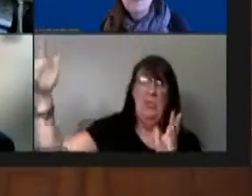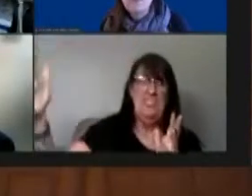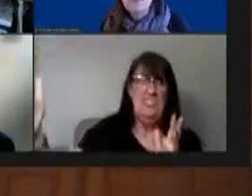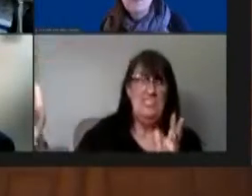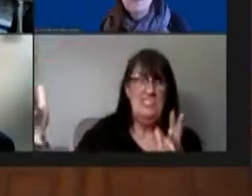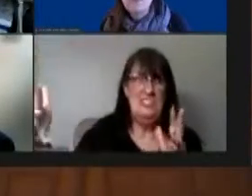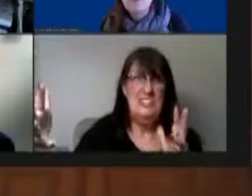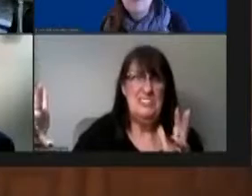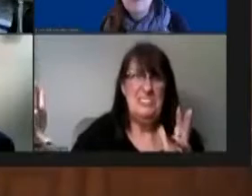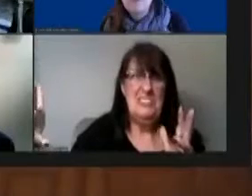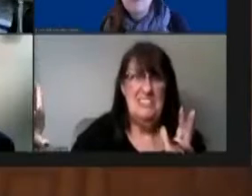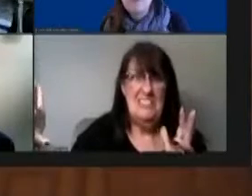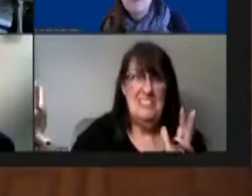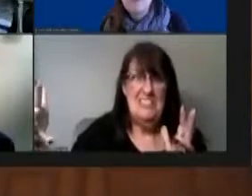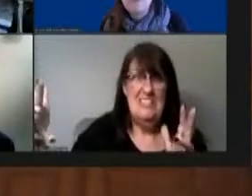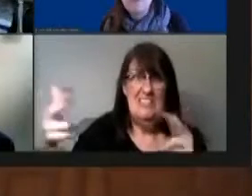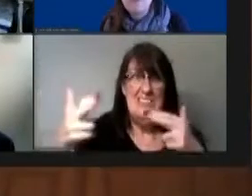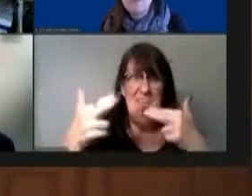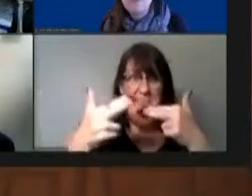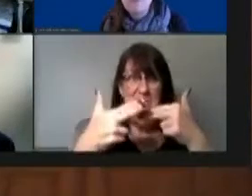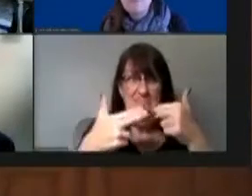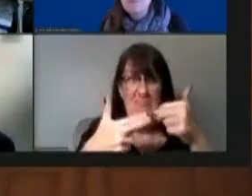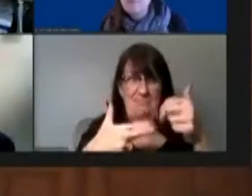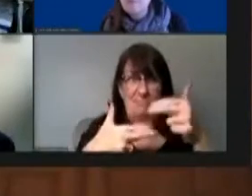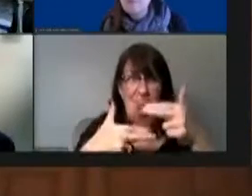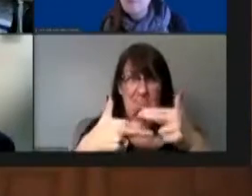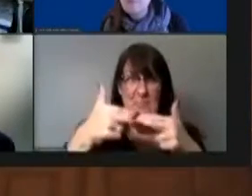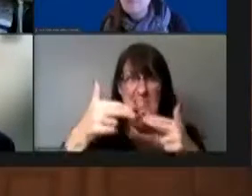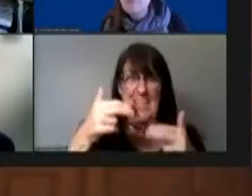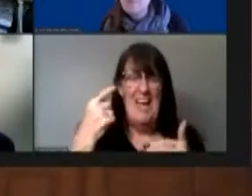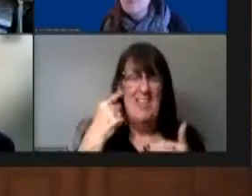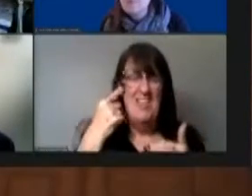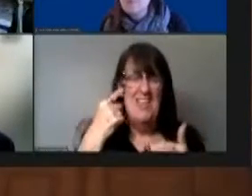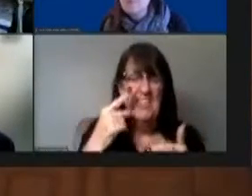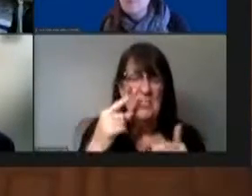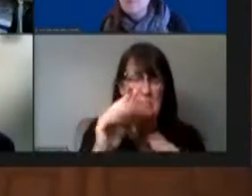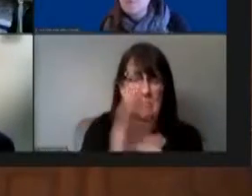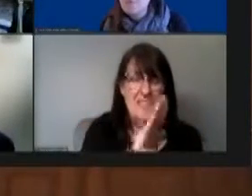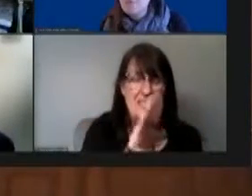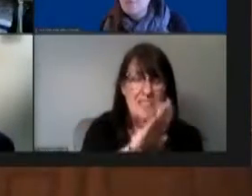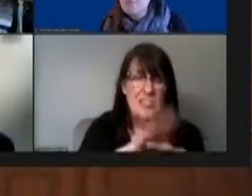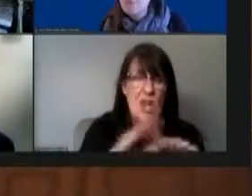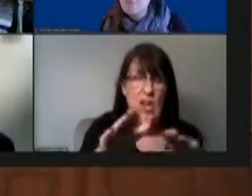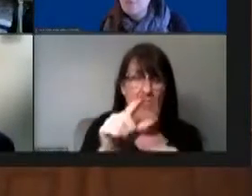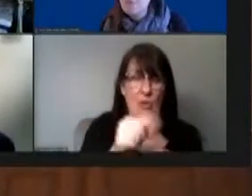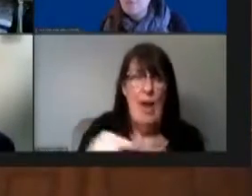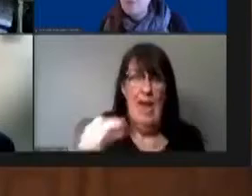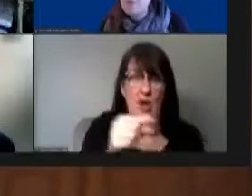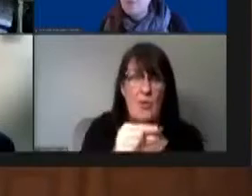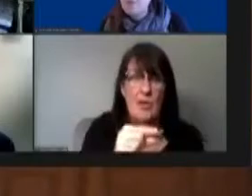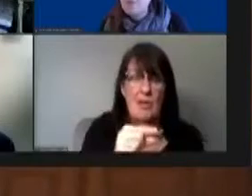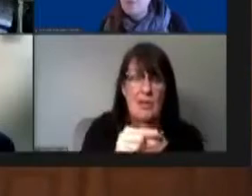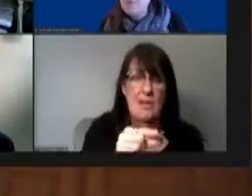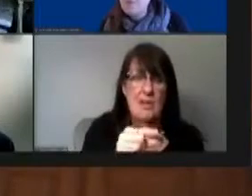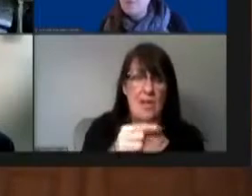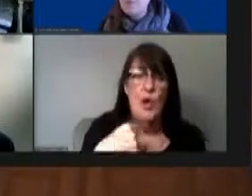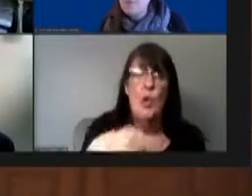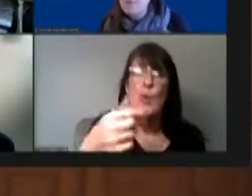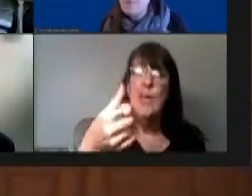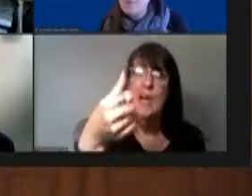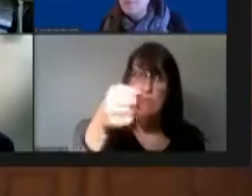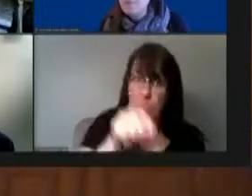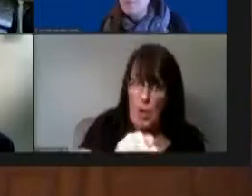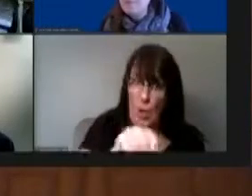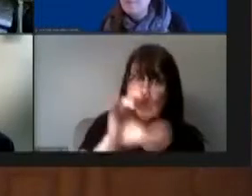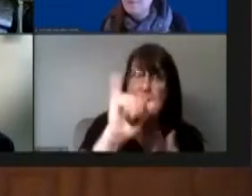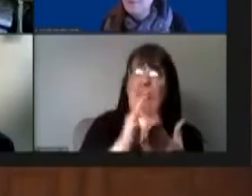residential and I guess there's retail on the ground level. So all of that is to say we oppose that specific part of their